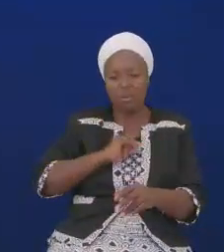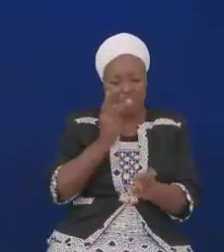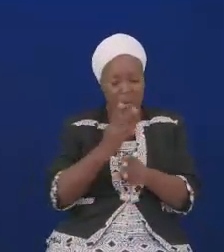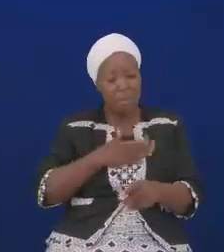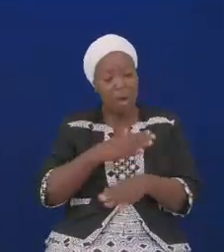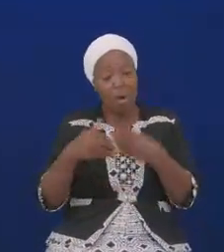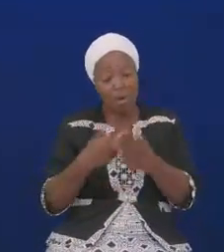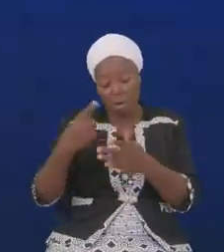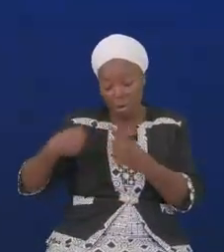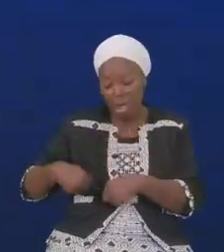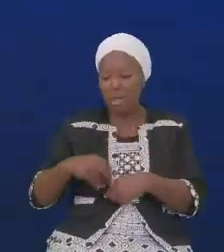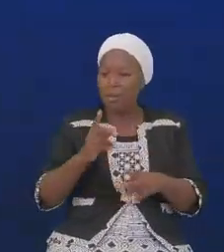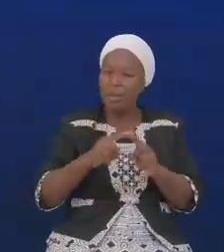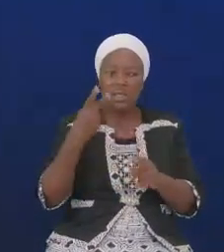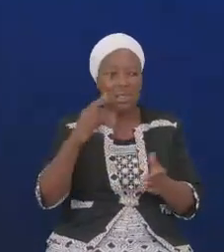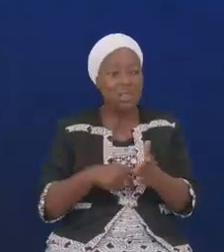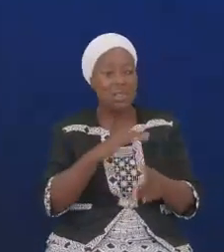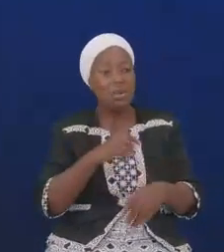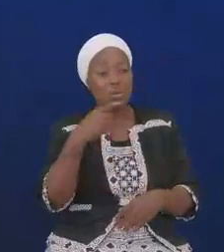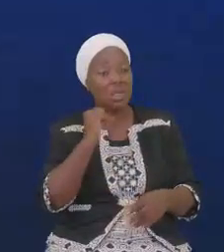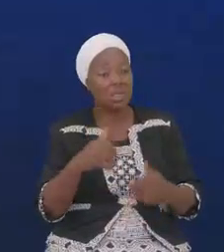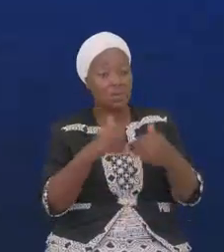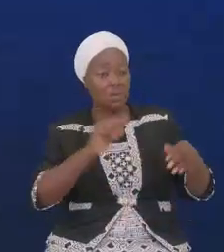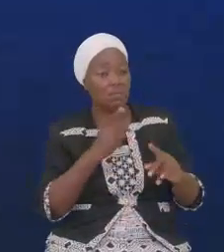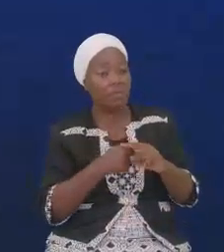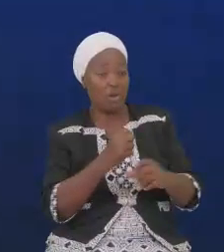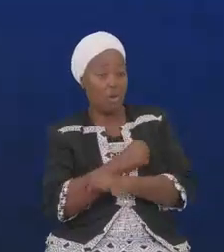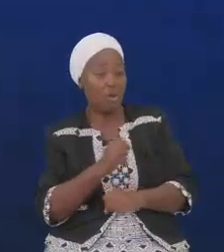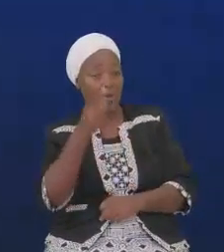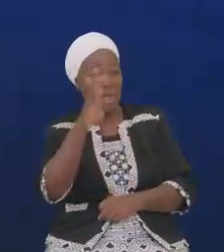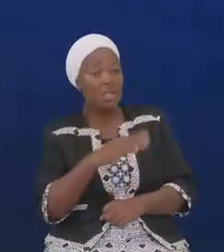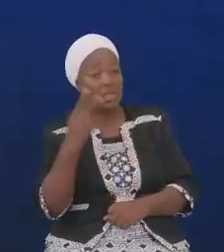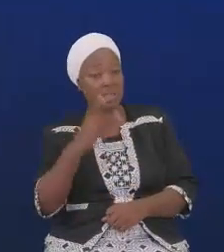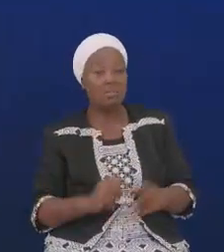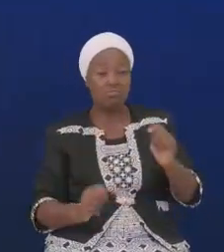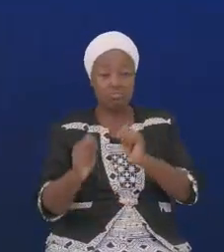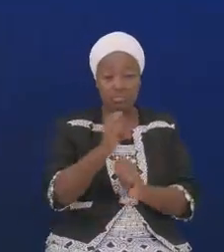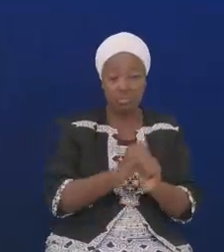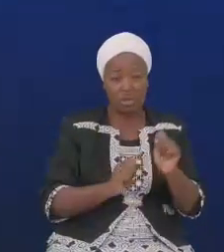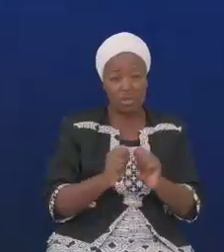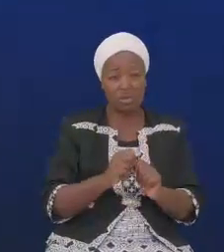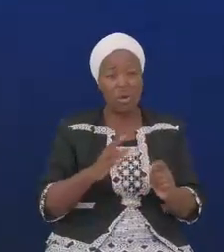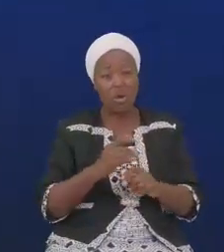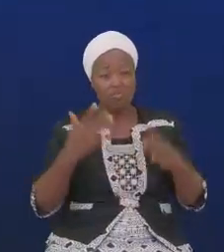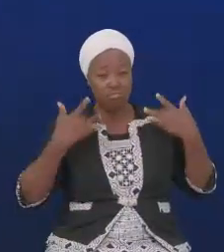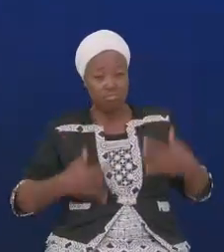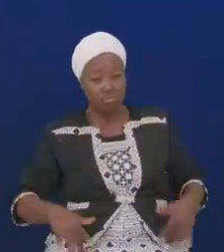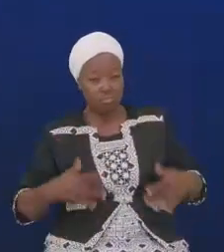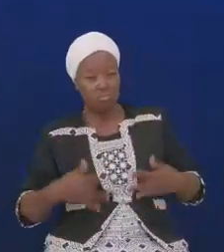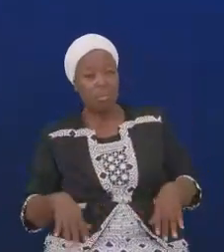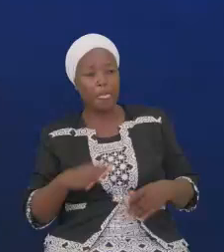at this, who shall separate us from the love of Christ? Shall tribulation, or distress,